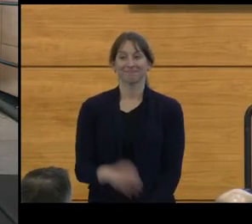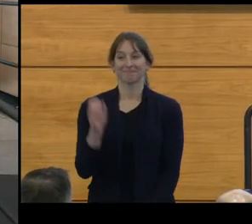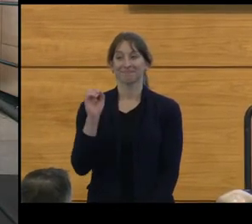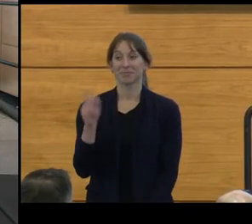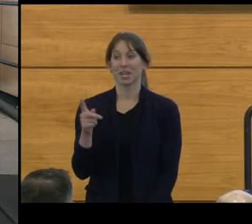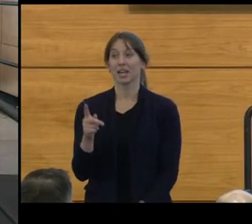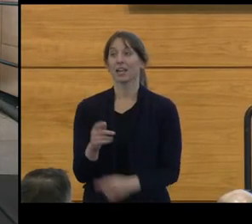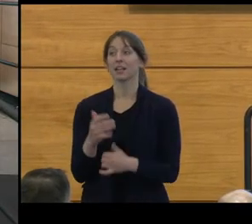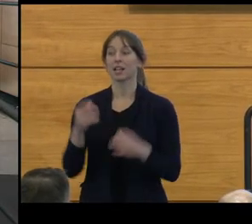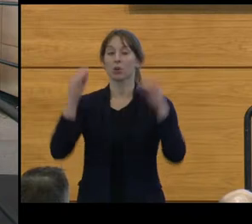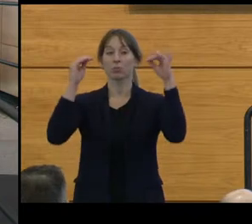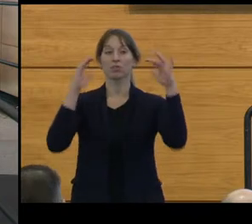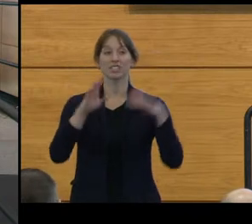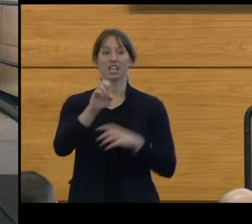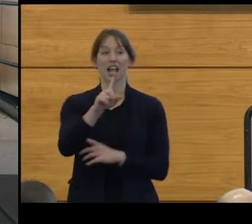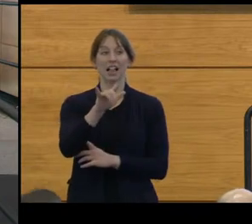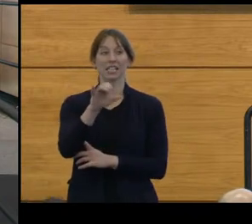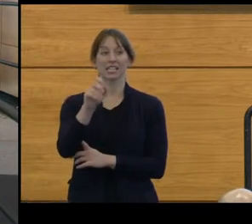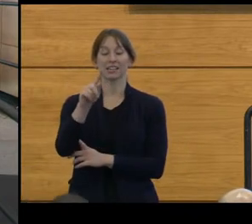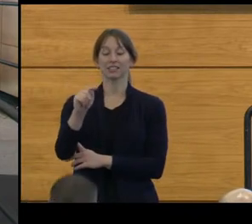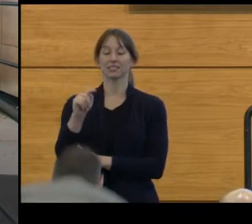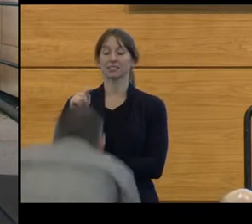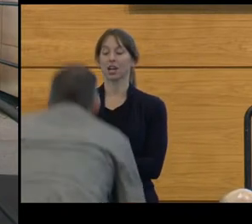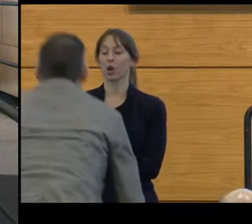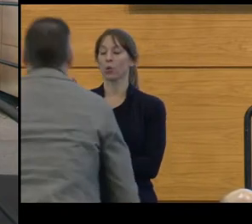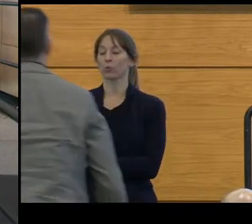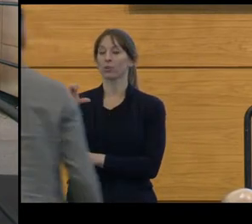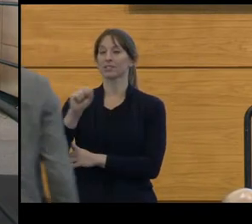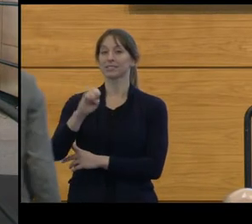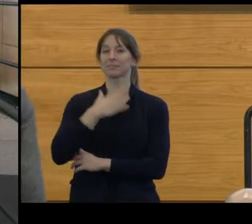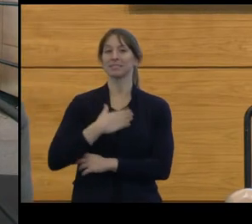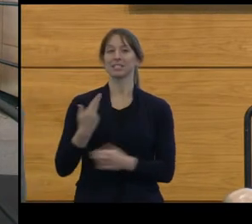Will Professor Elliot Rouse please join me on the